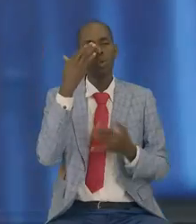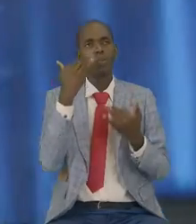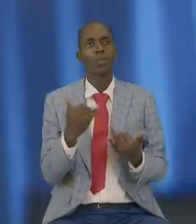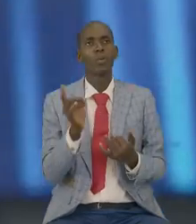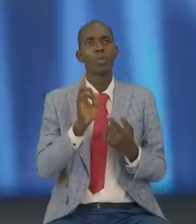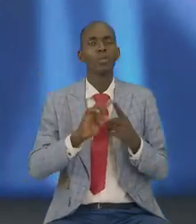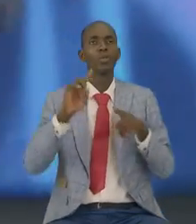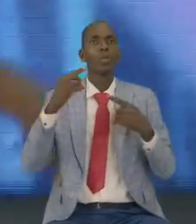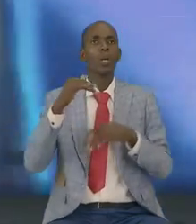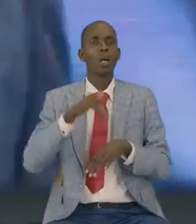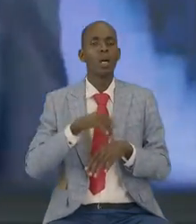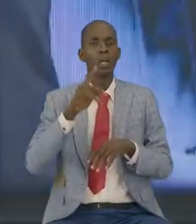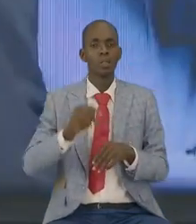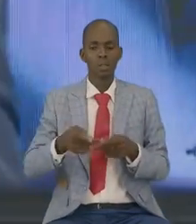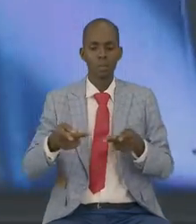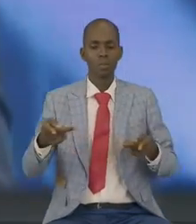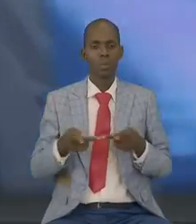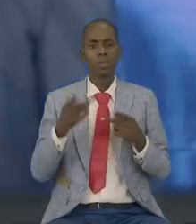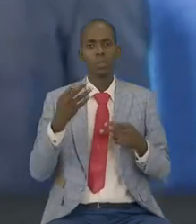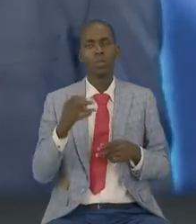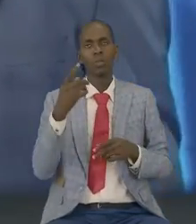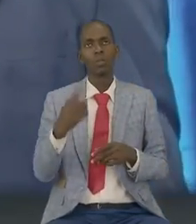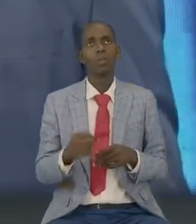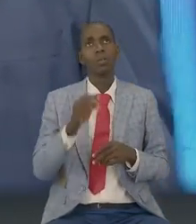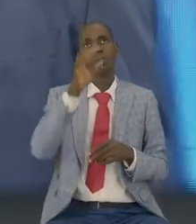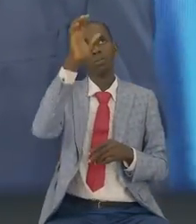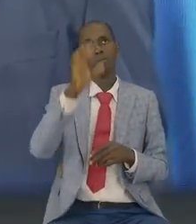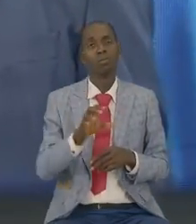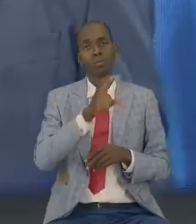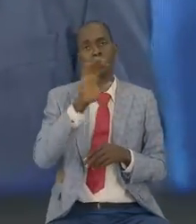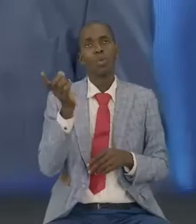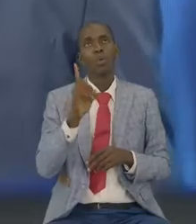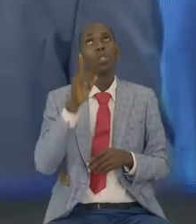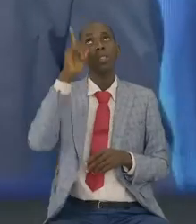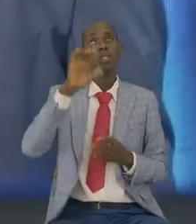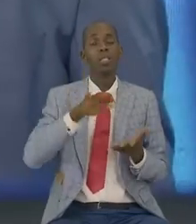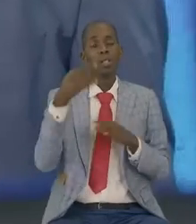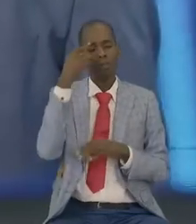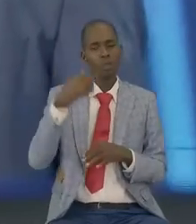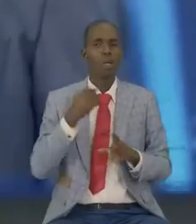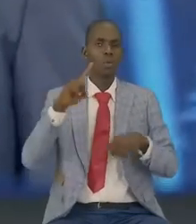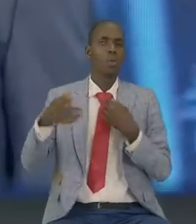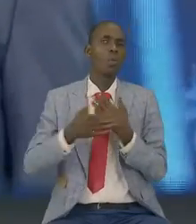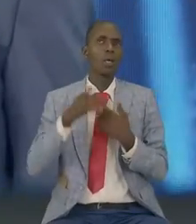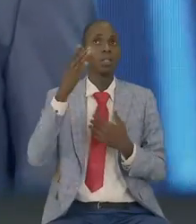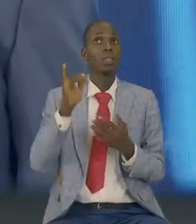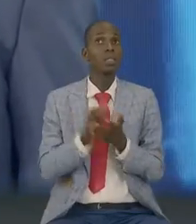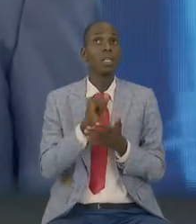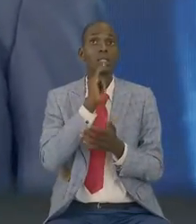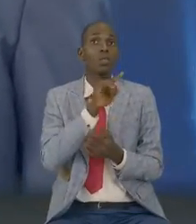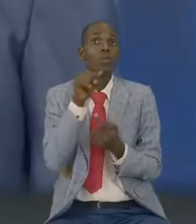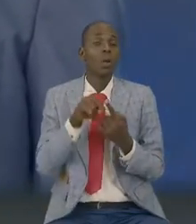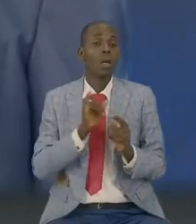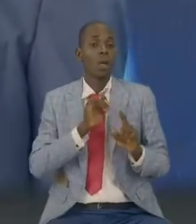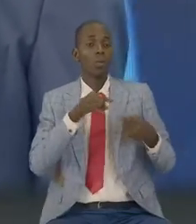the cross, where he died for me. I go back there again. That's why I went and I had